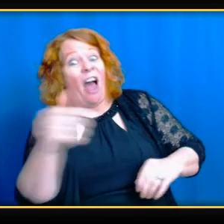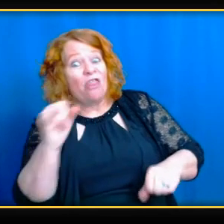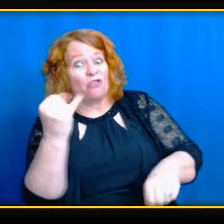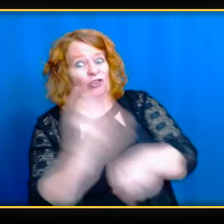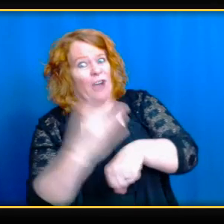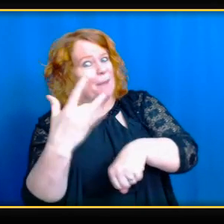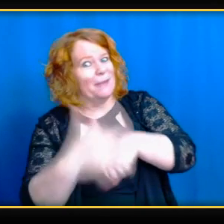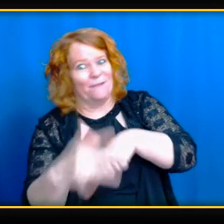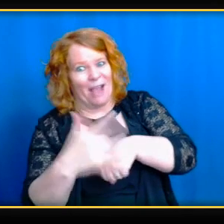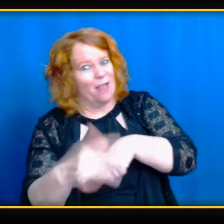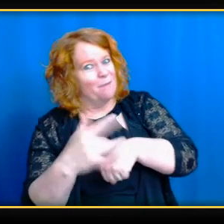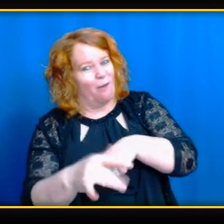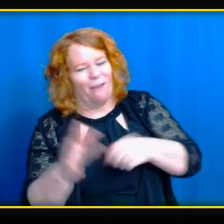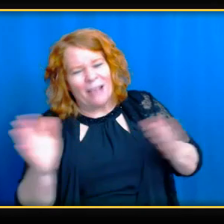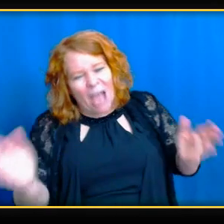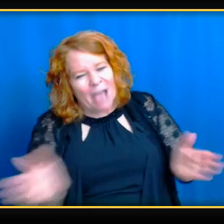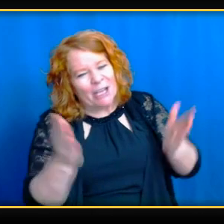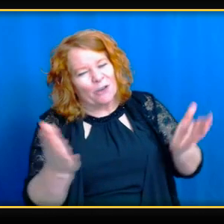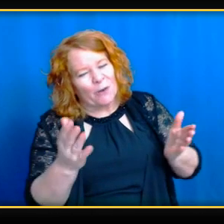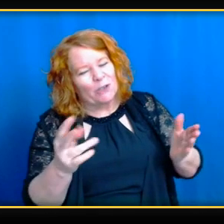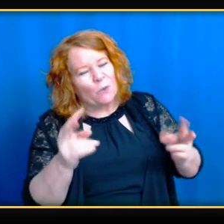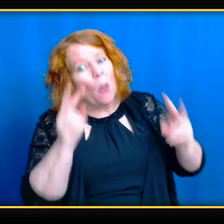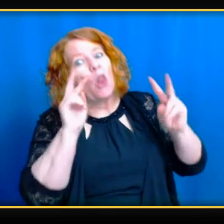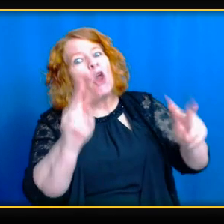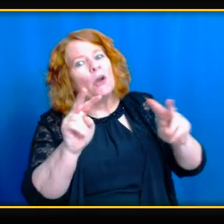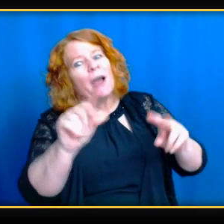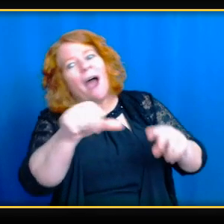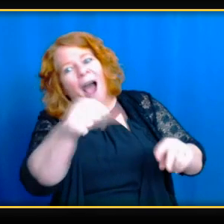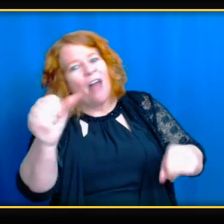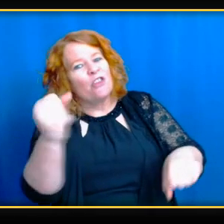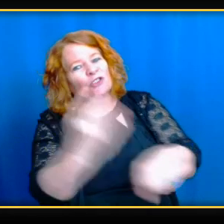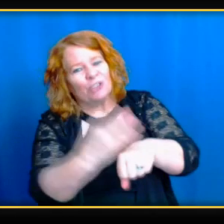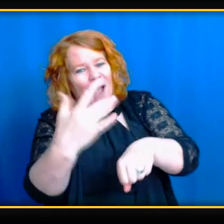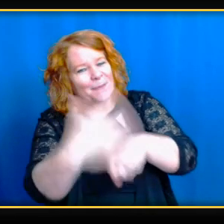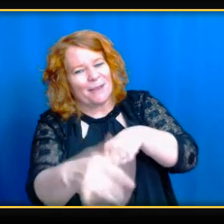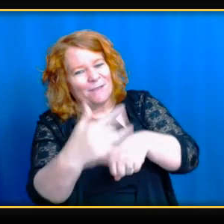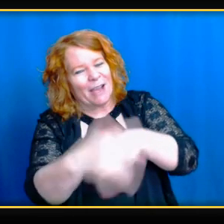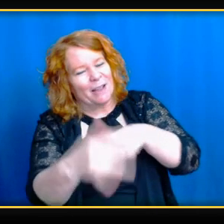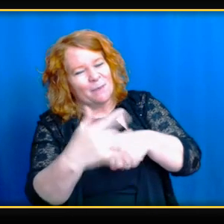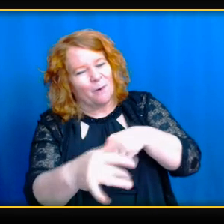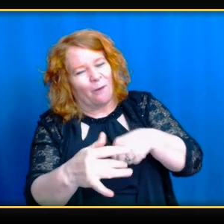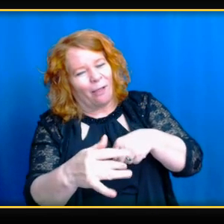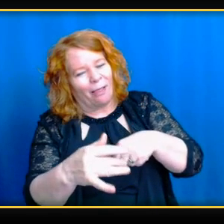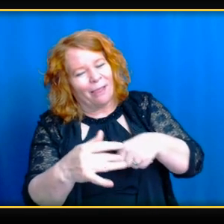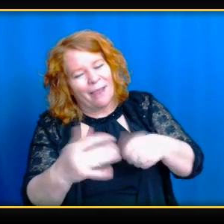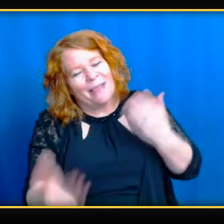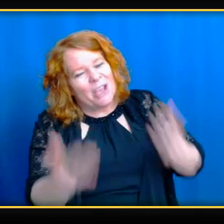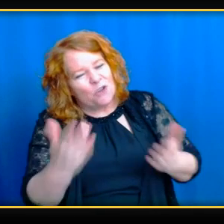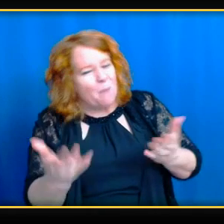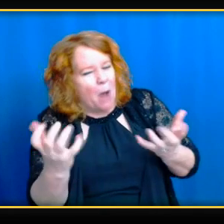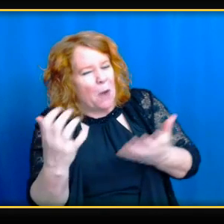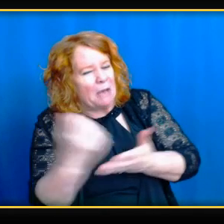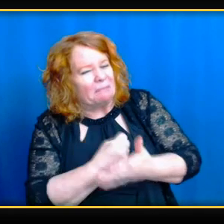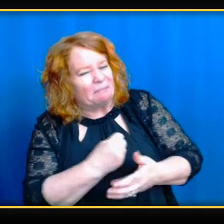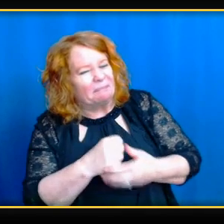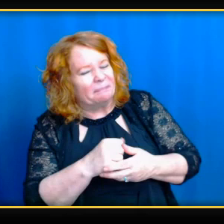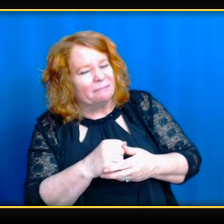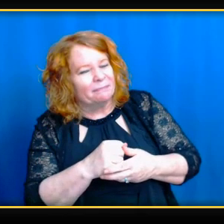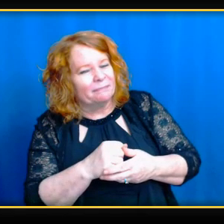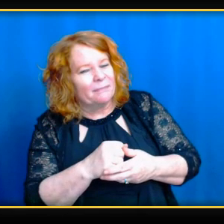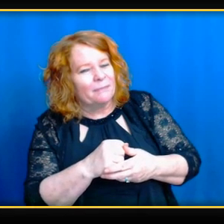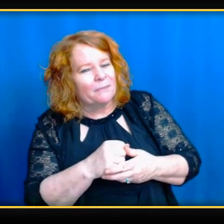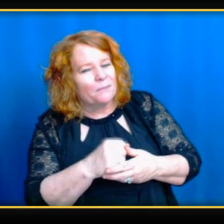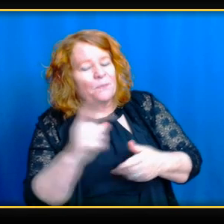encourage you to look at other jobs in addition to teaching that you may want to pursue. When I taught the